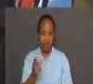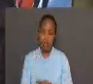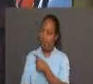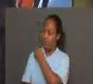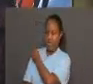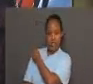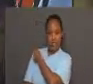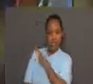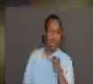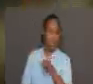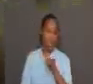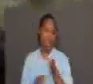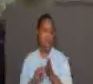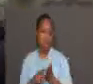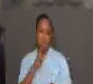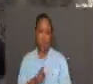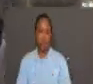this image.